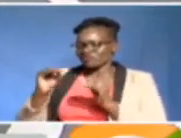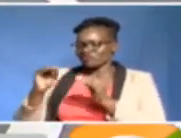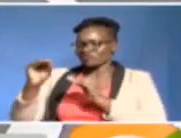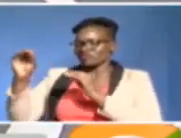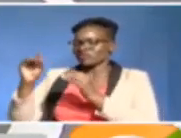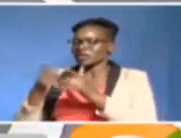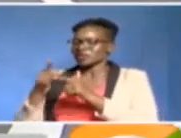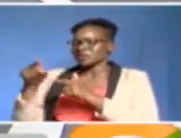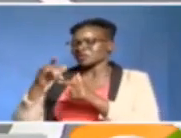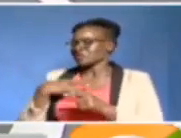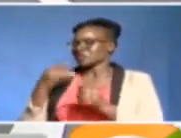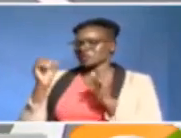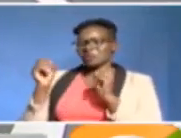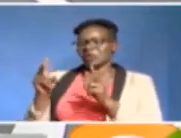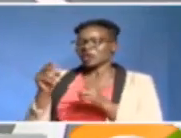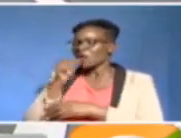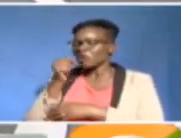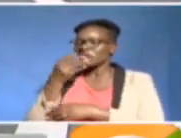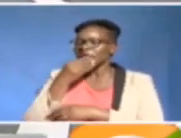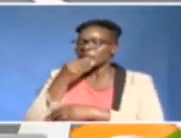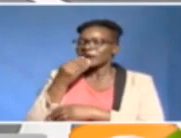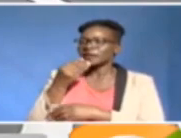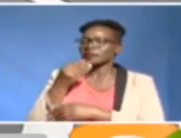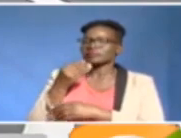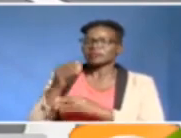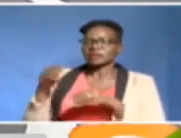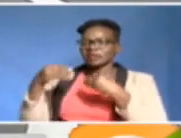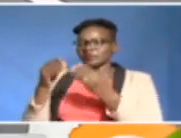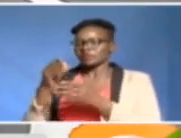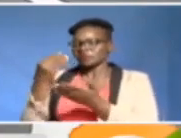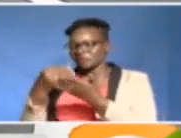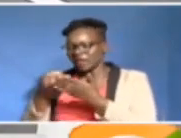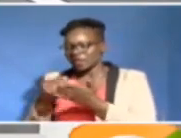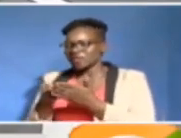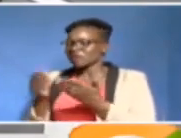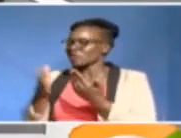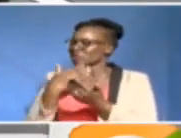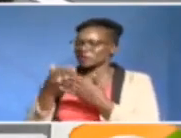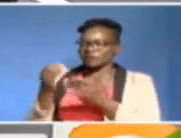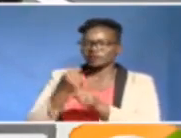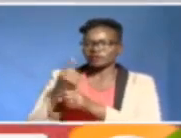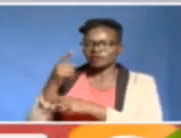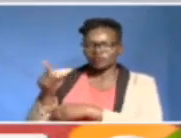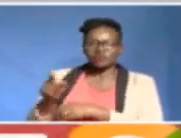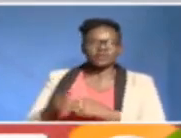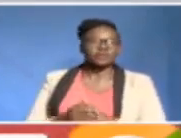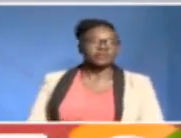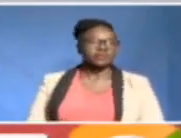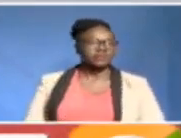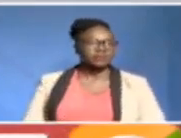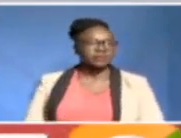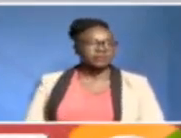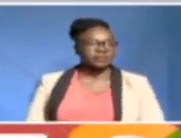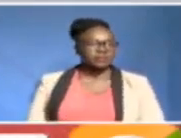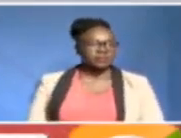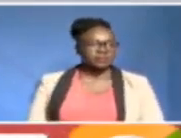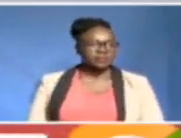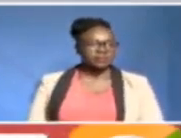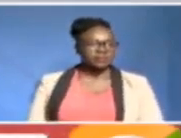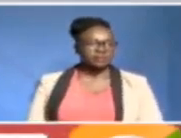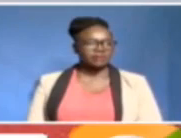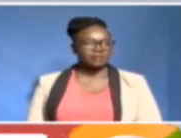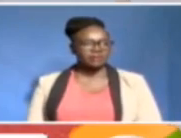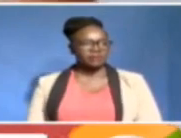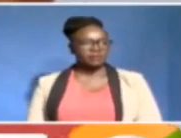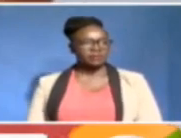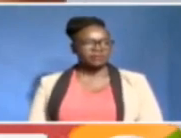okay with an older man now giving you trips, money, or whatever else he could do? Yeah, let's just say I lost a lot of